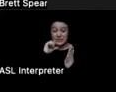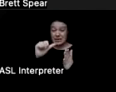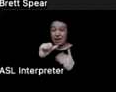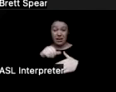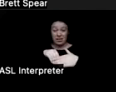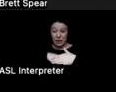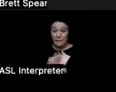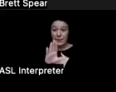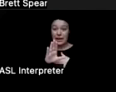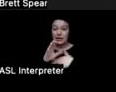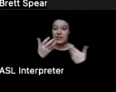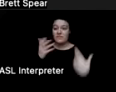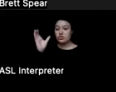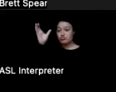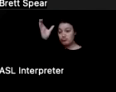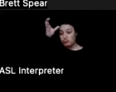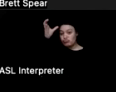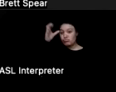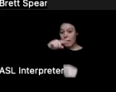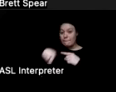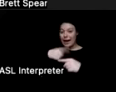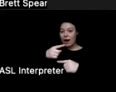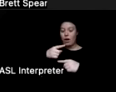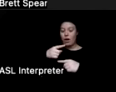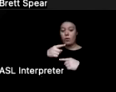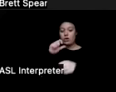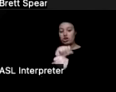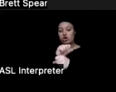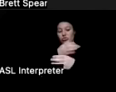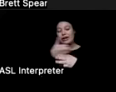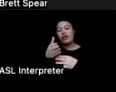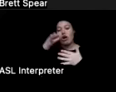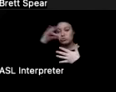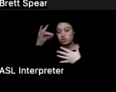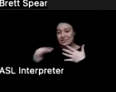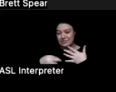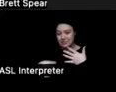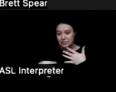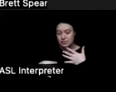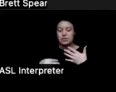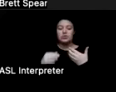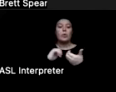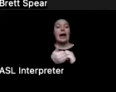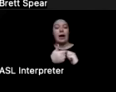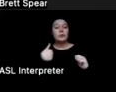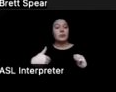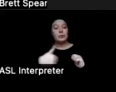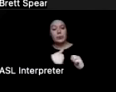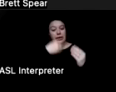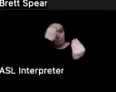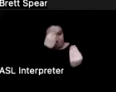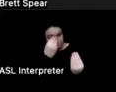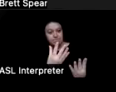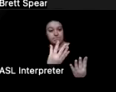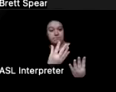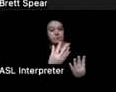knowledge of what the career opportunities are. And so how do we get some of that information that they don't know so that we can better mentor them and build